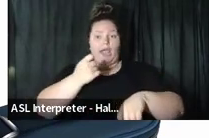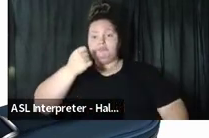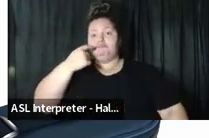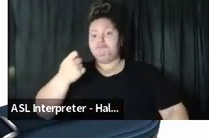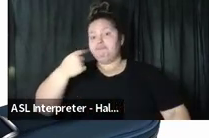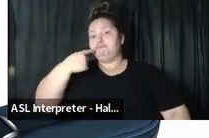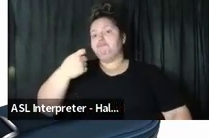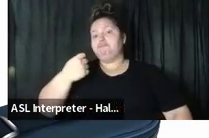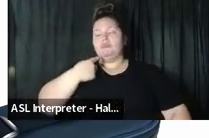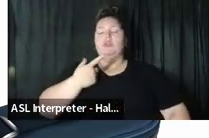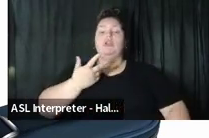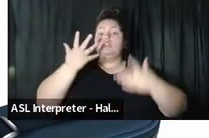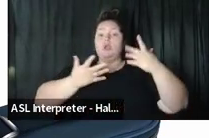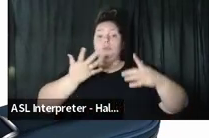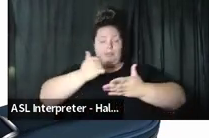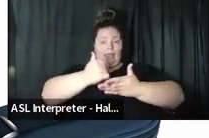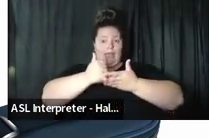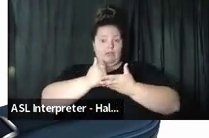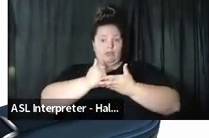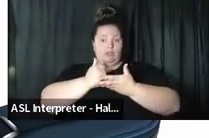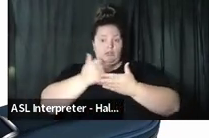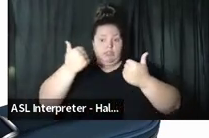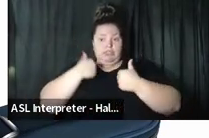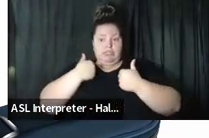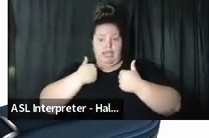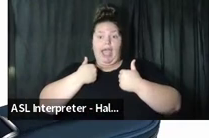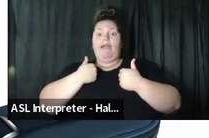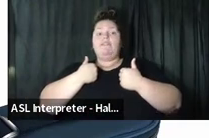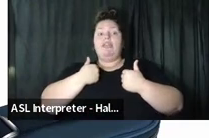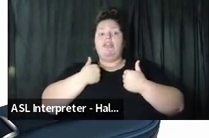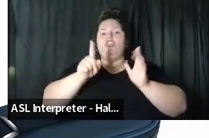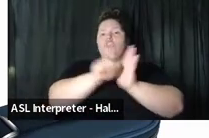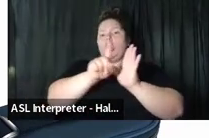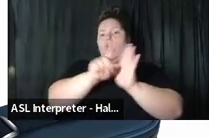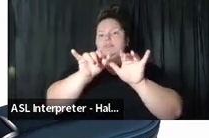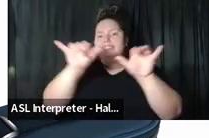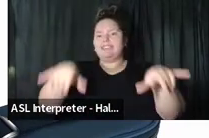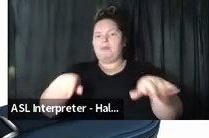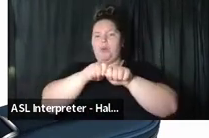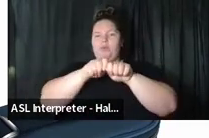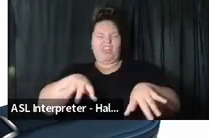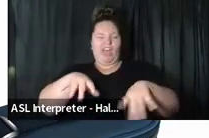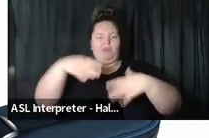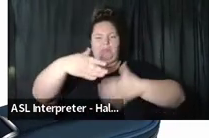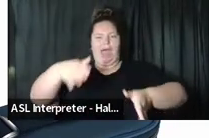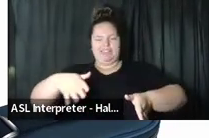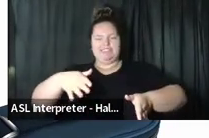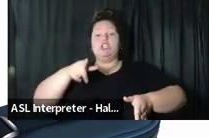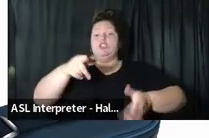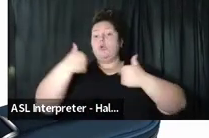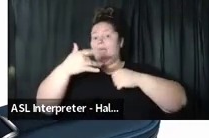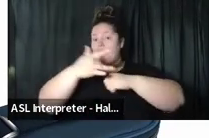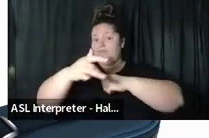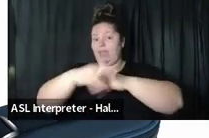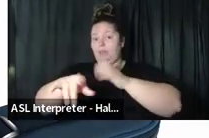is taking the alarm system without taking all the pill boxes, so that you have that available to remind you of when